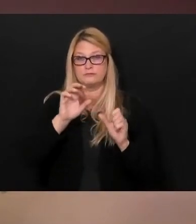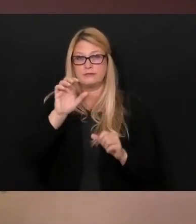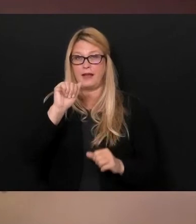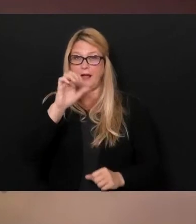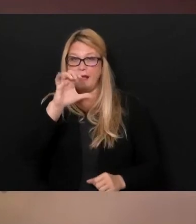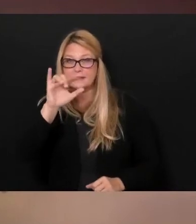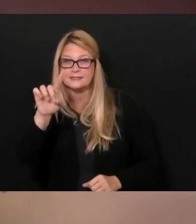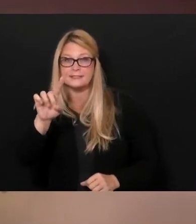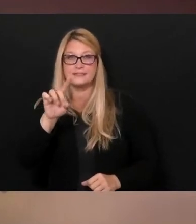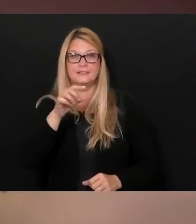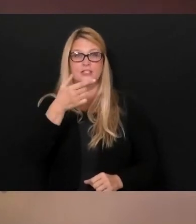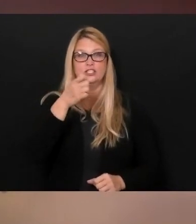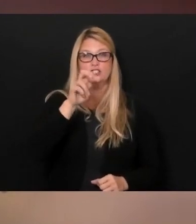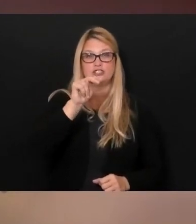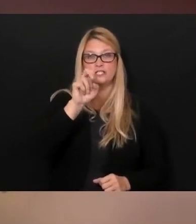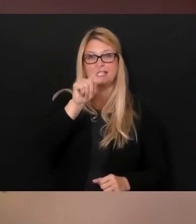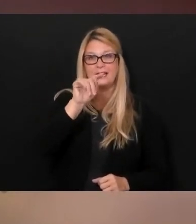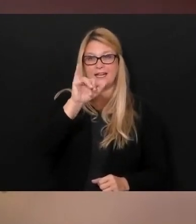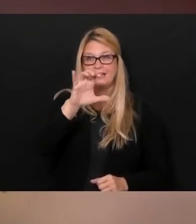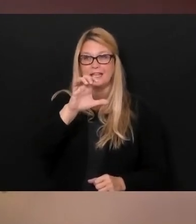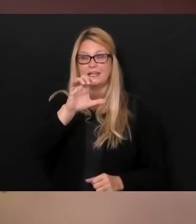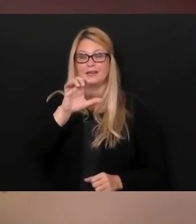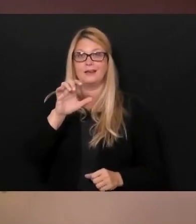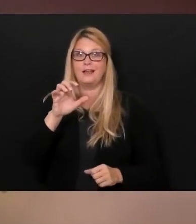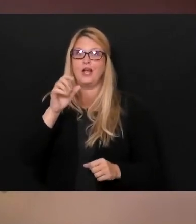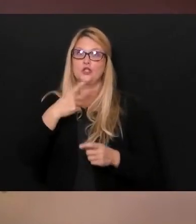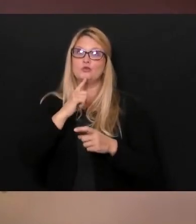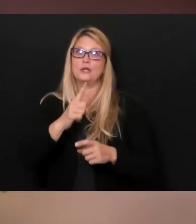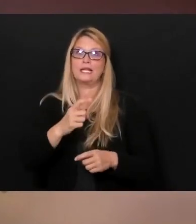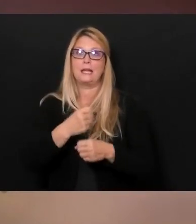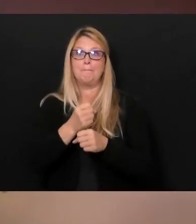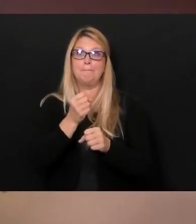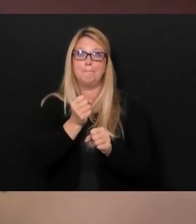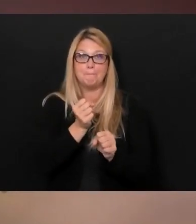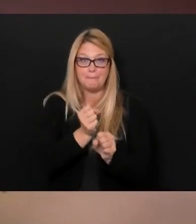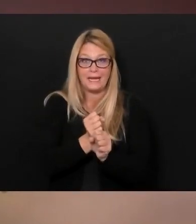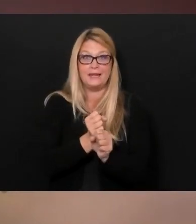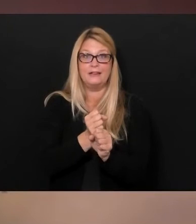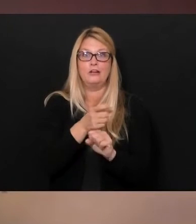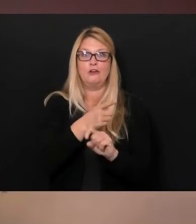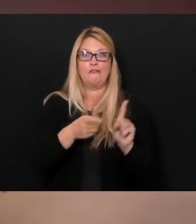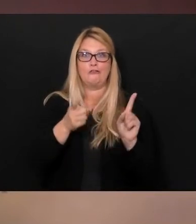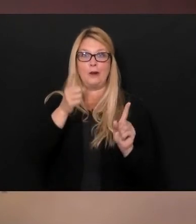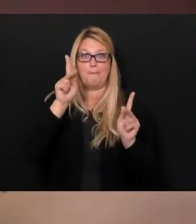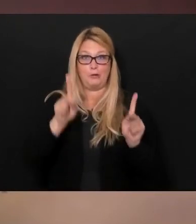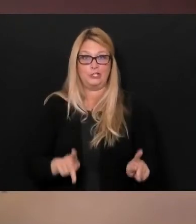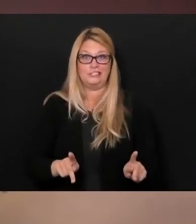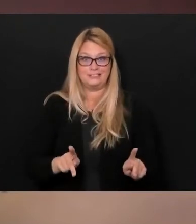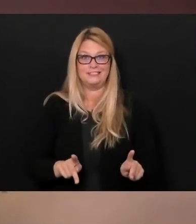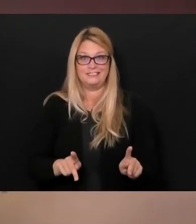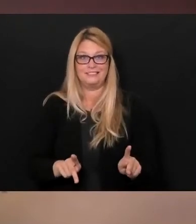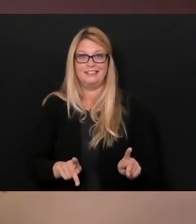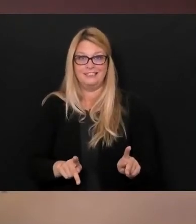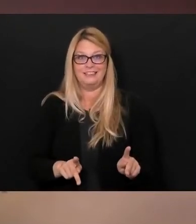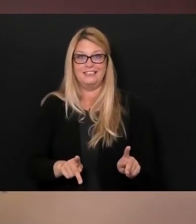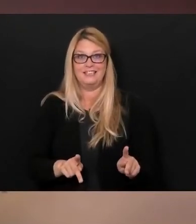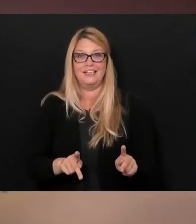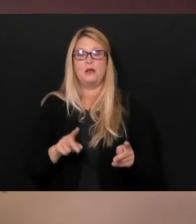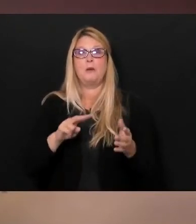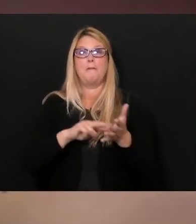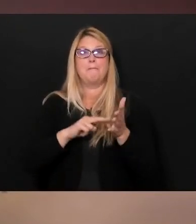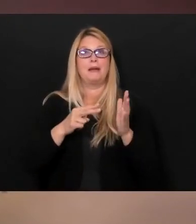of genetic material that's man-made, you know, manufactured synthetically, that then